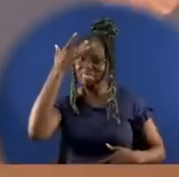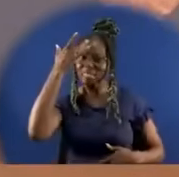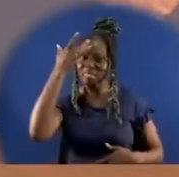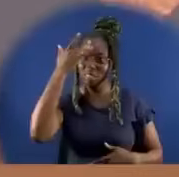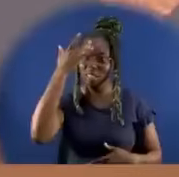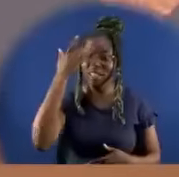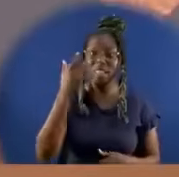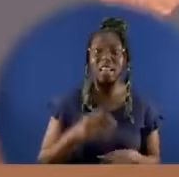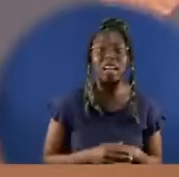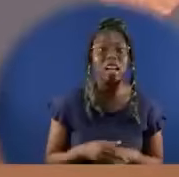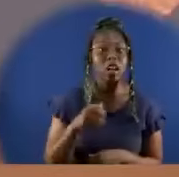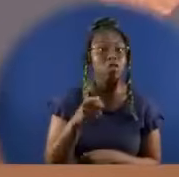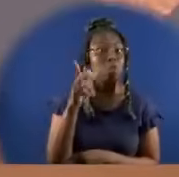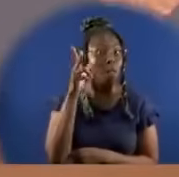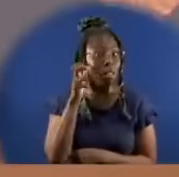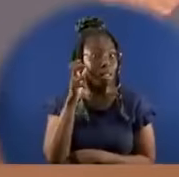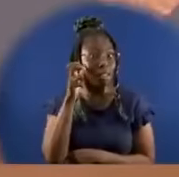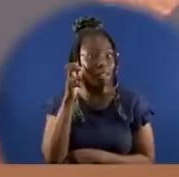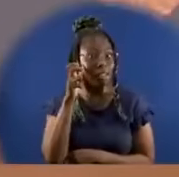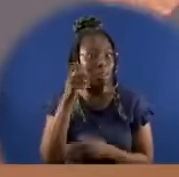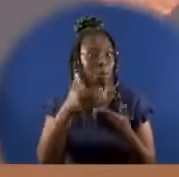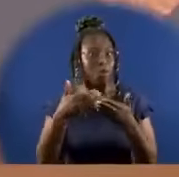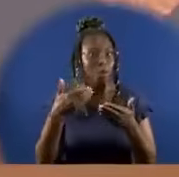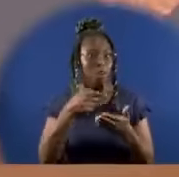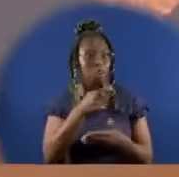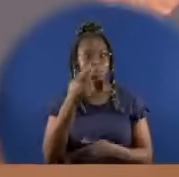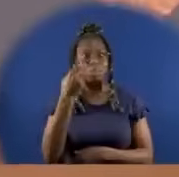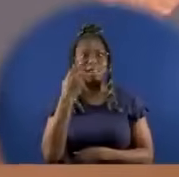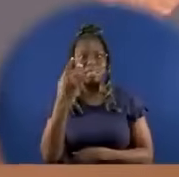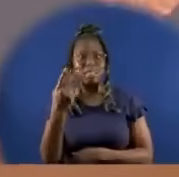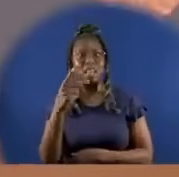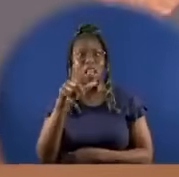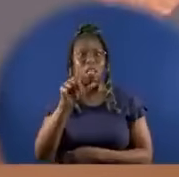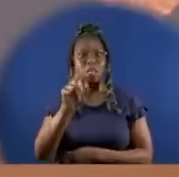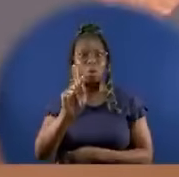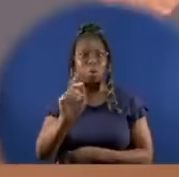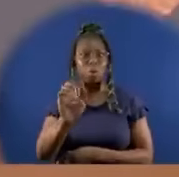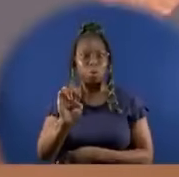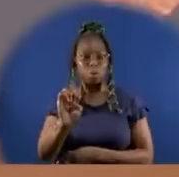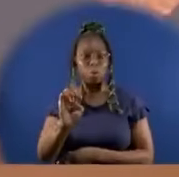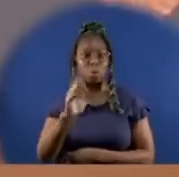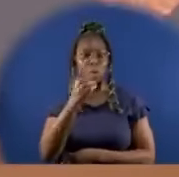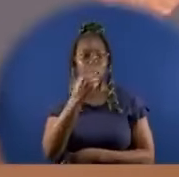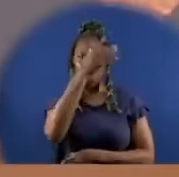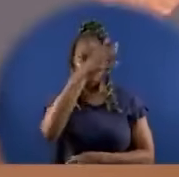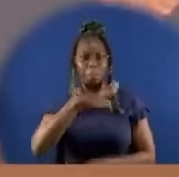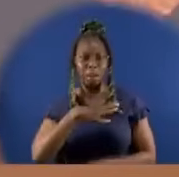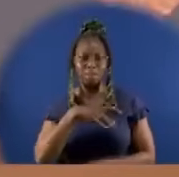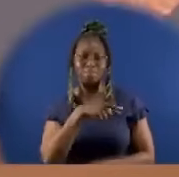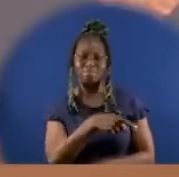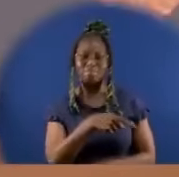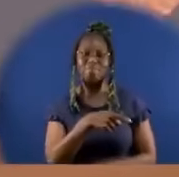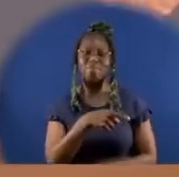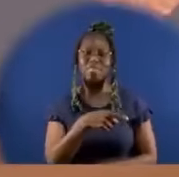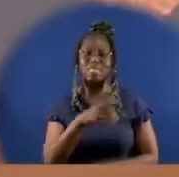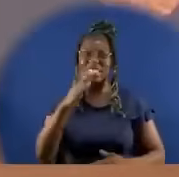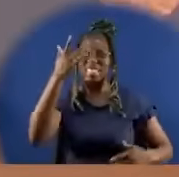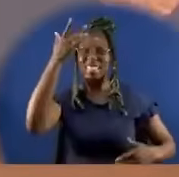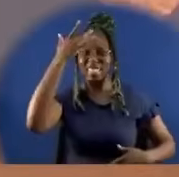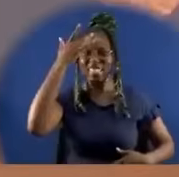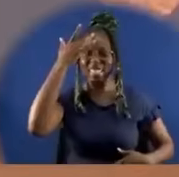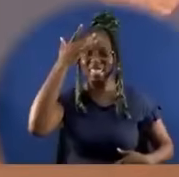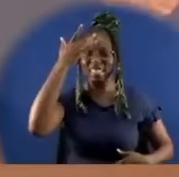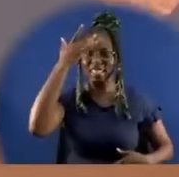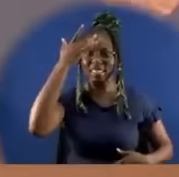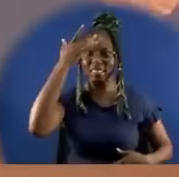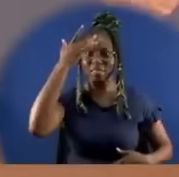say that one of those 100 men is sick and lay at the point of death. And the centurion sent some